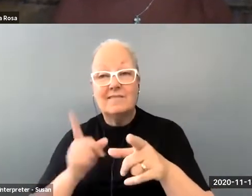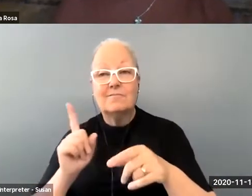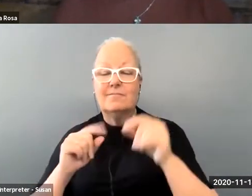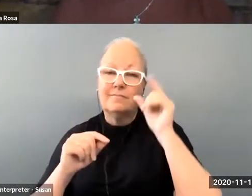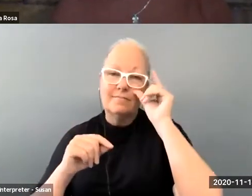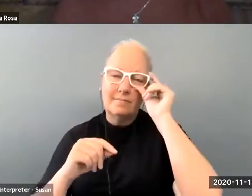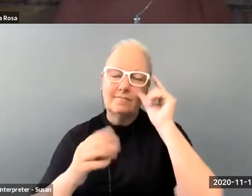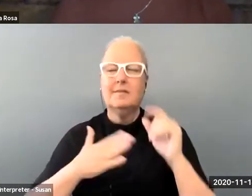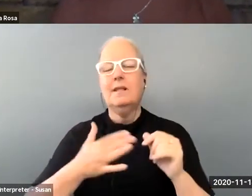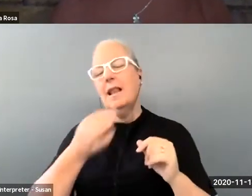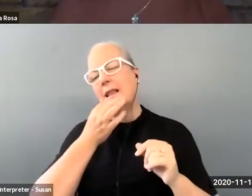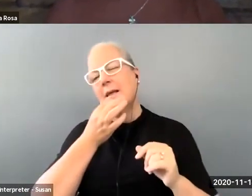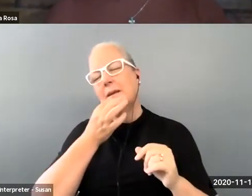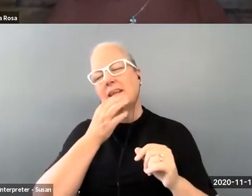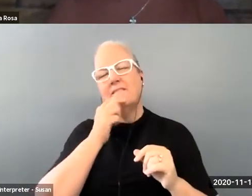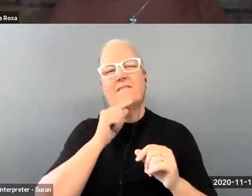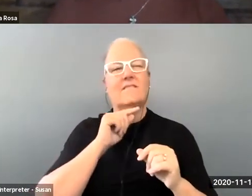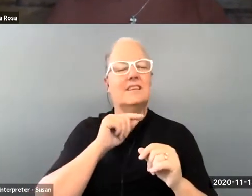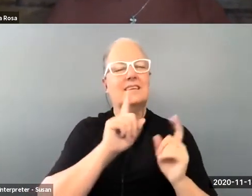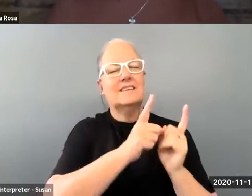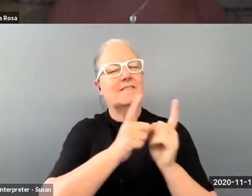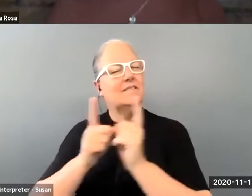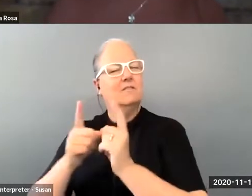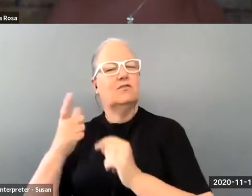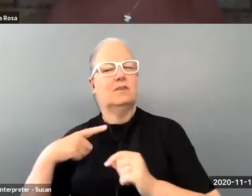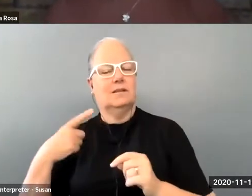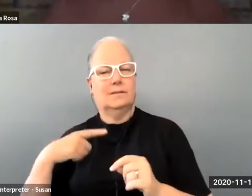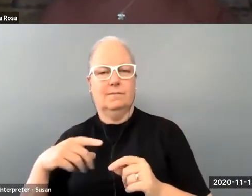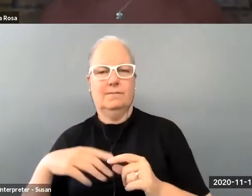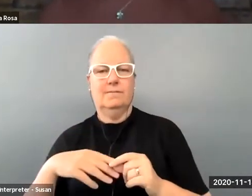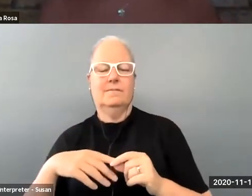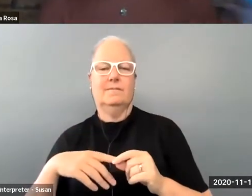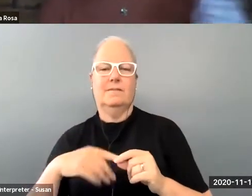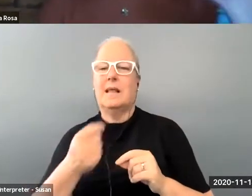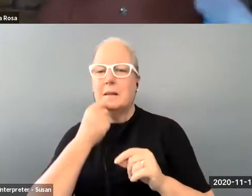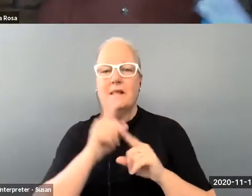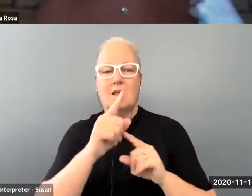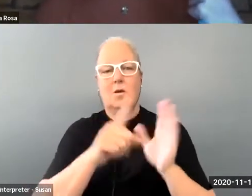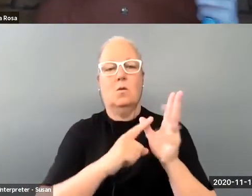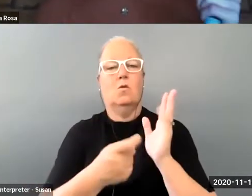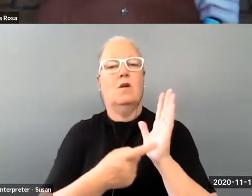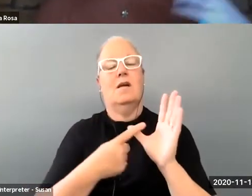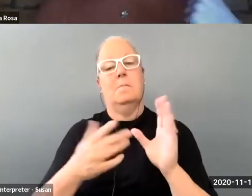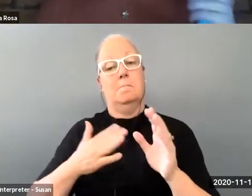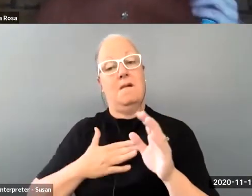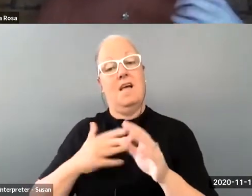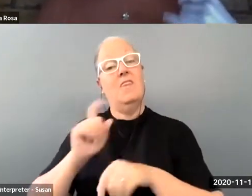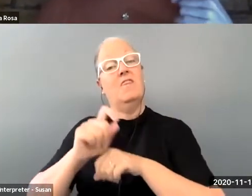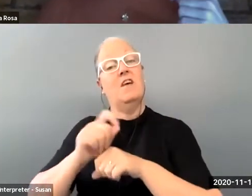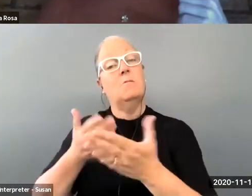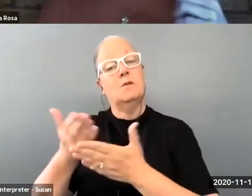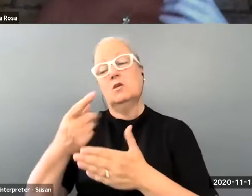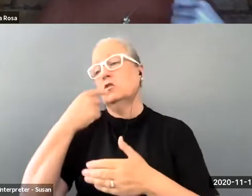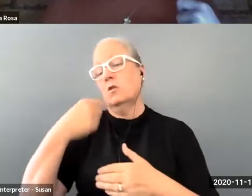mine's a combination of different things. I have a similar thing to Laura, which is that my therapist taught me to